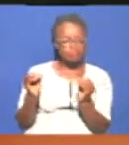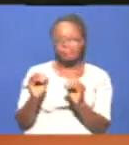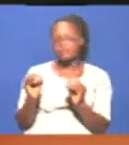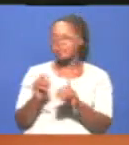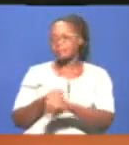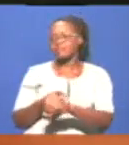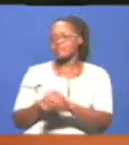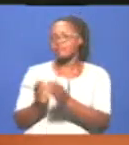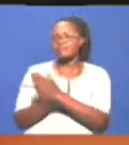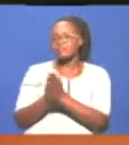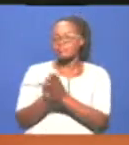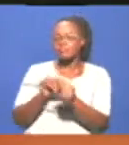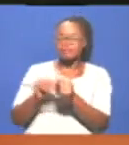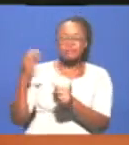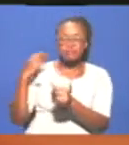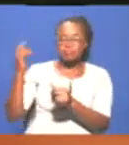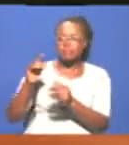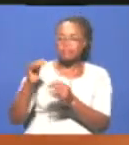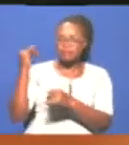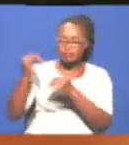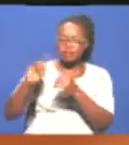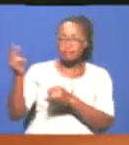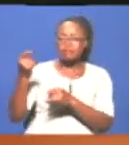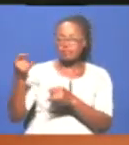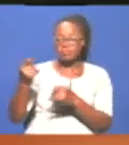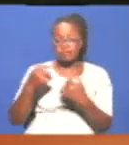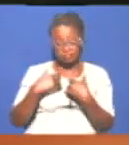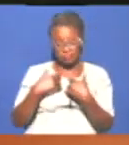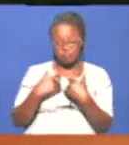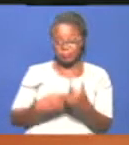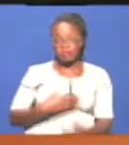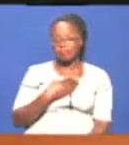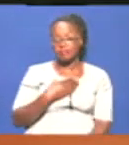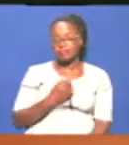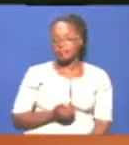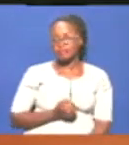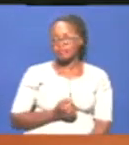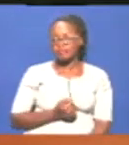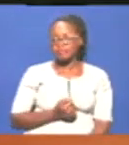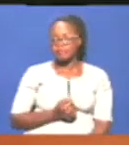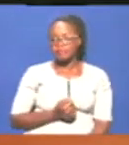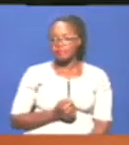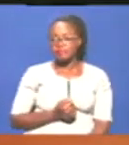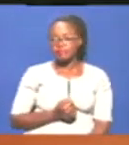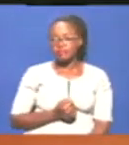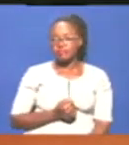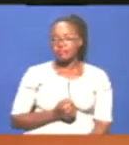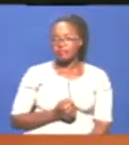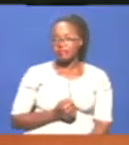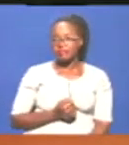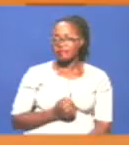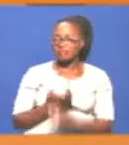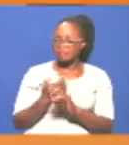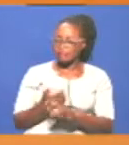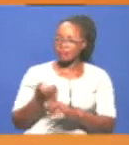this championship and eventually Kenya holding it this year. Okay, basically, we've come from a very difficult